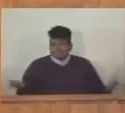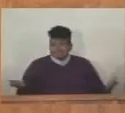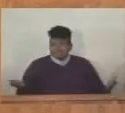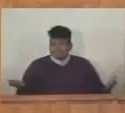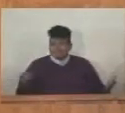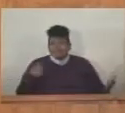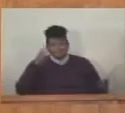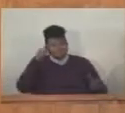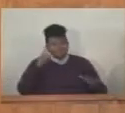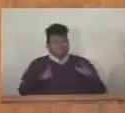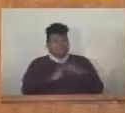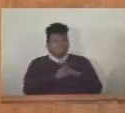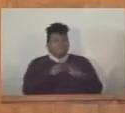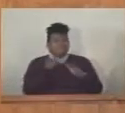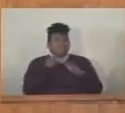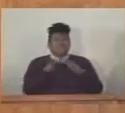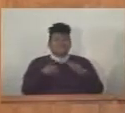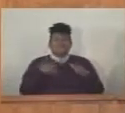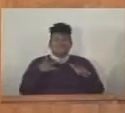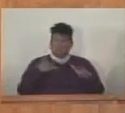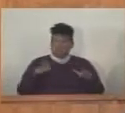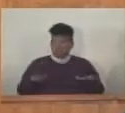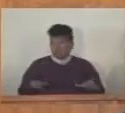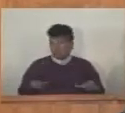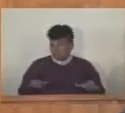brings a temporary lull.